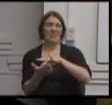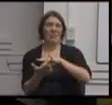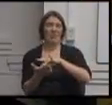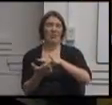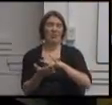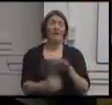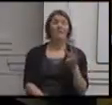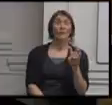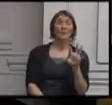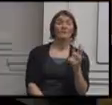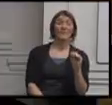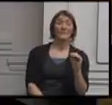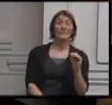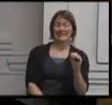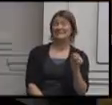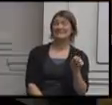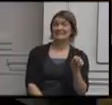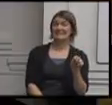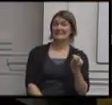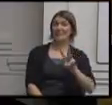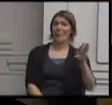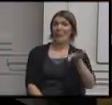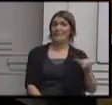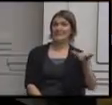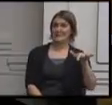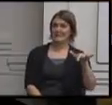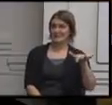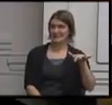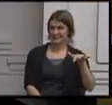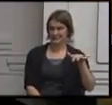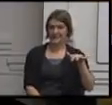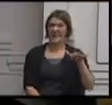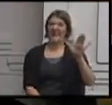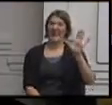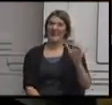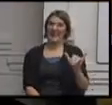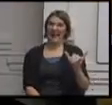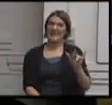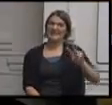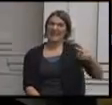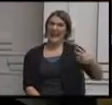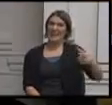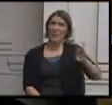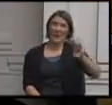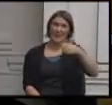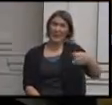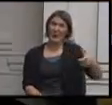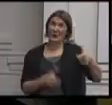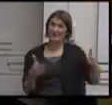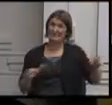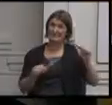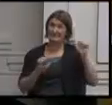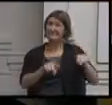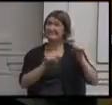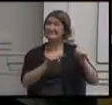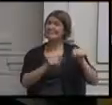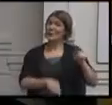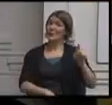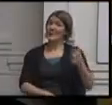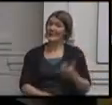with 457 in the West District. Again, that number being the second greatest number in the